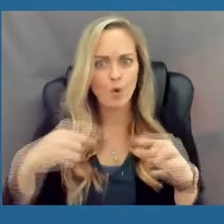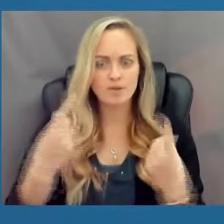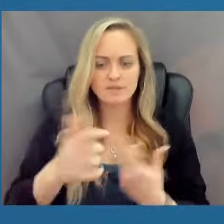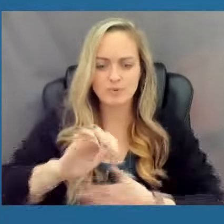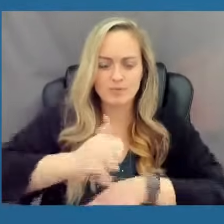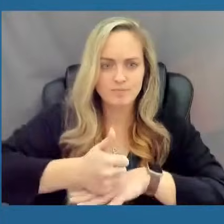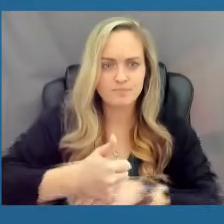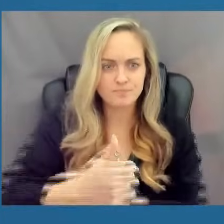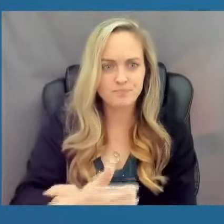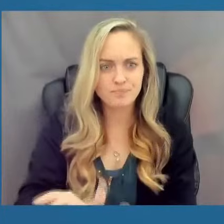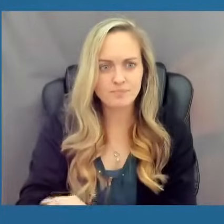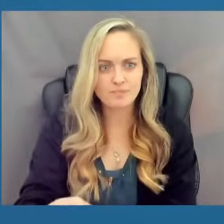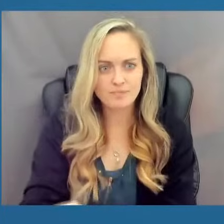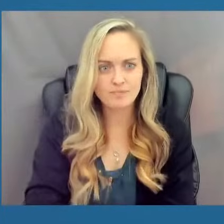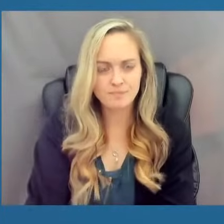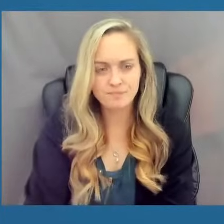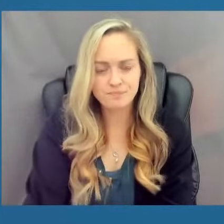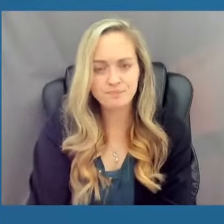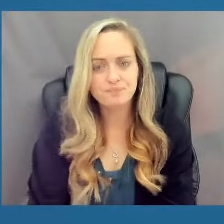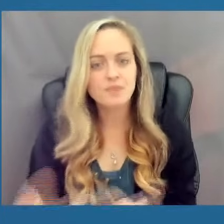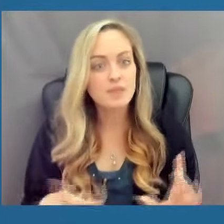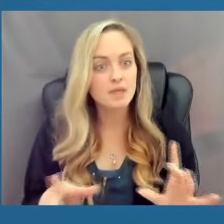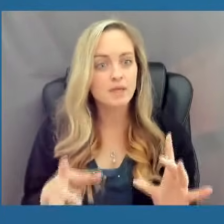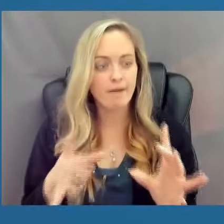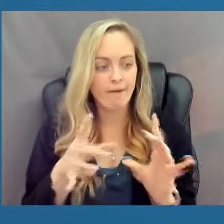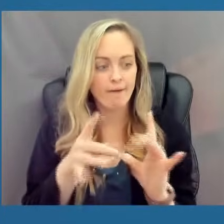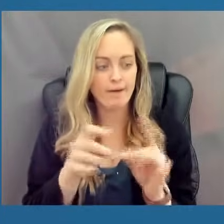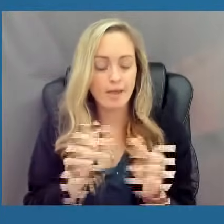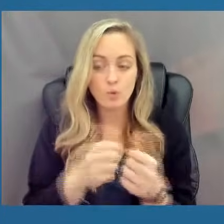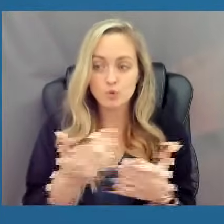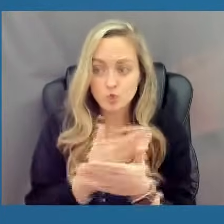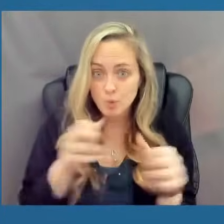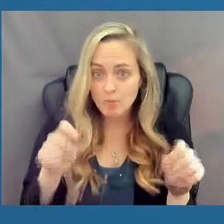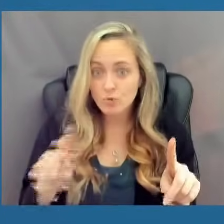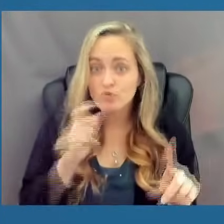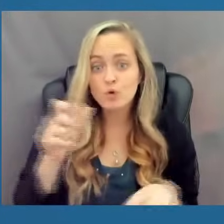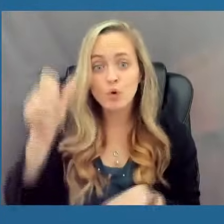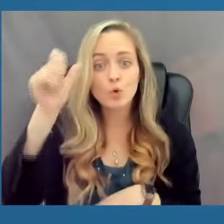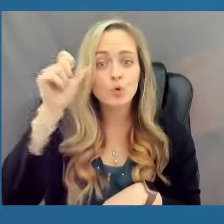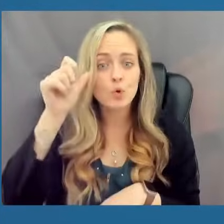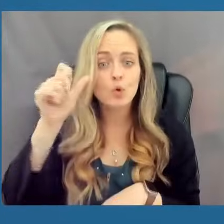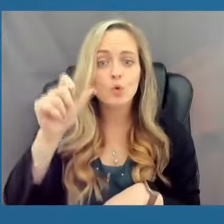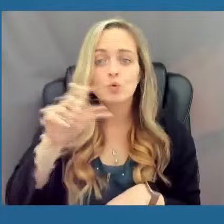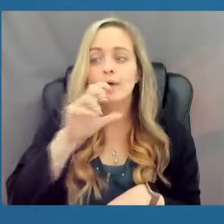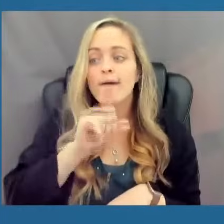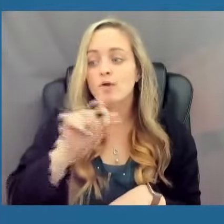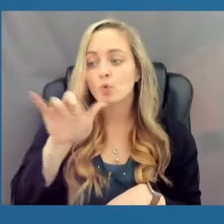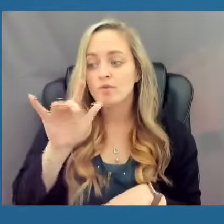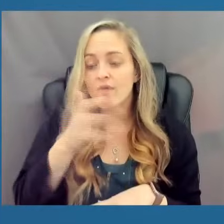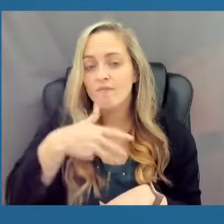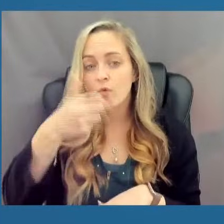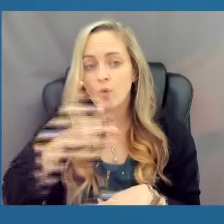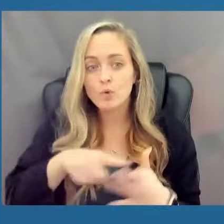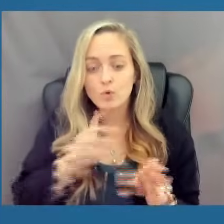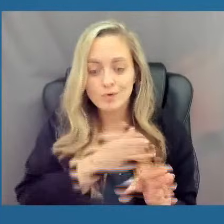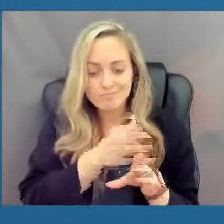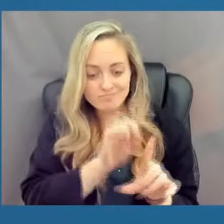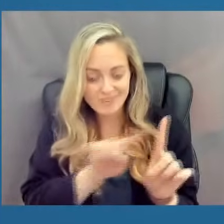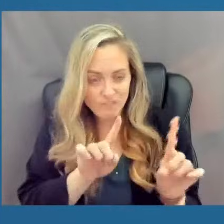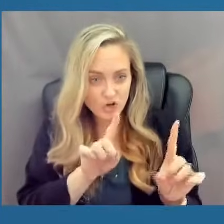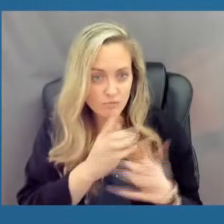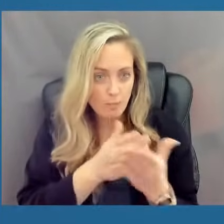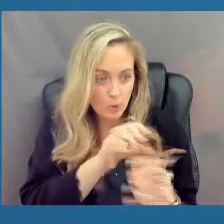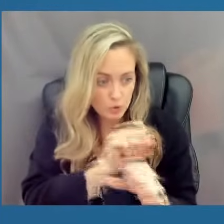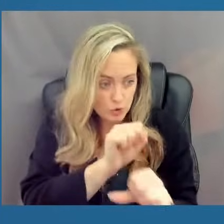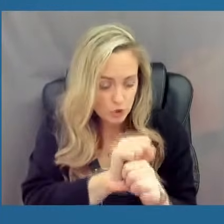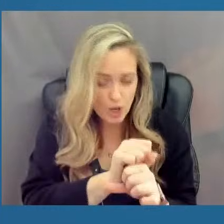the SUNY Reconnect, which is an opportunity for adults 25 years and older in specialized fields like